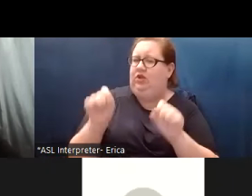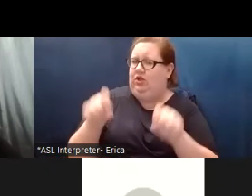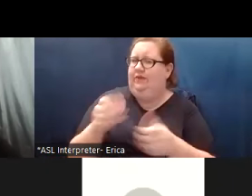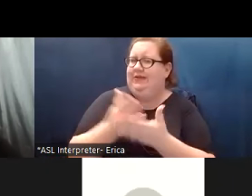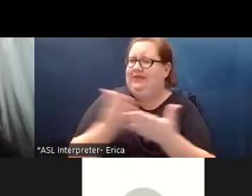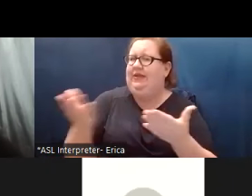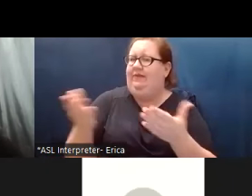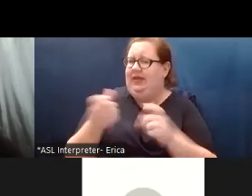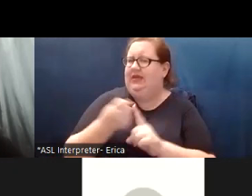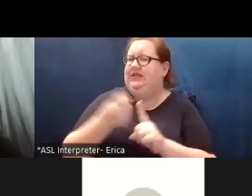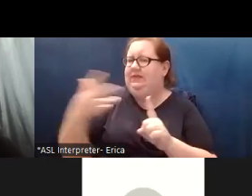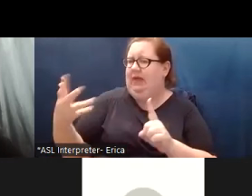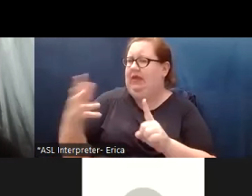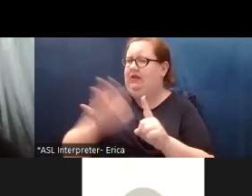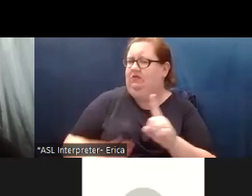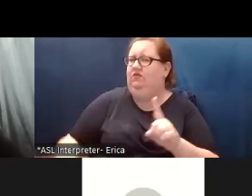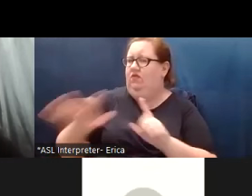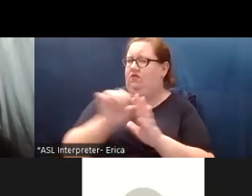that could be expanded statewide.